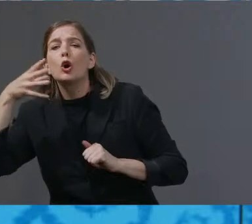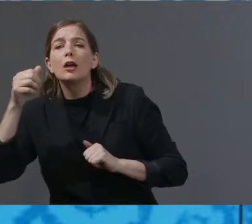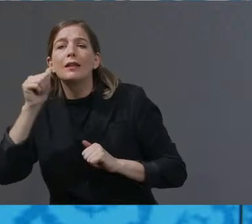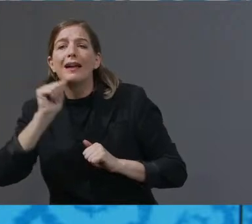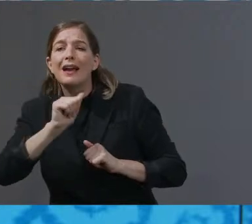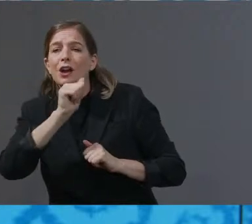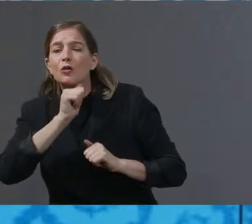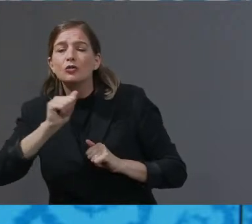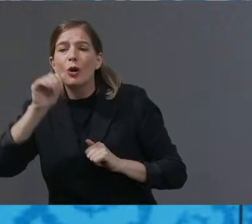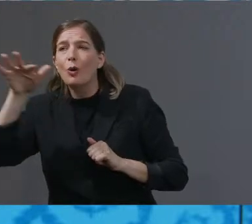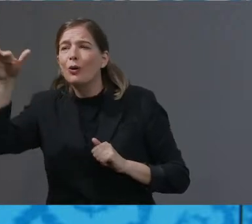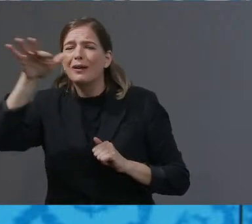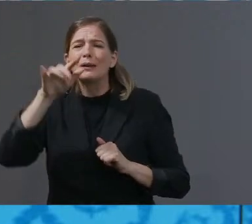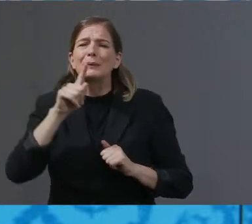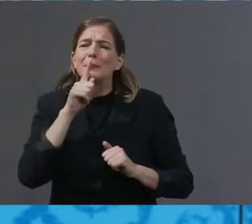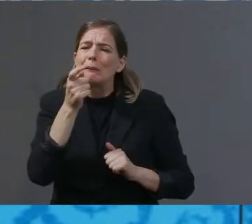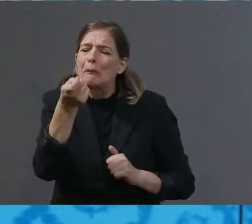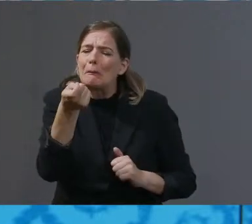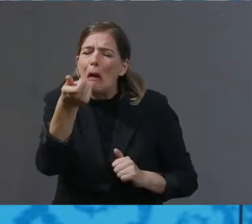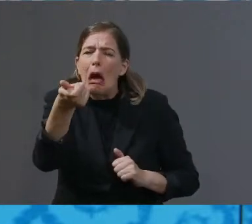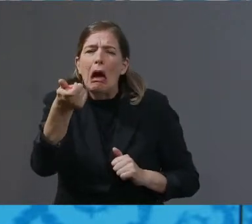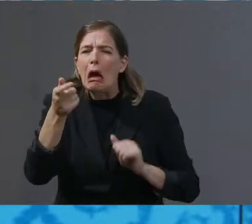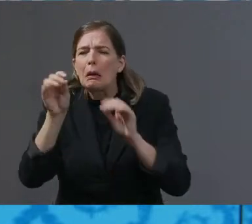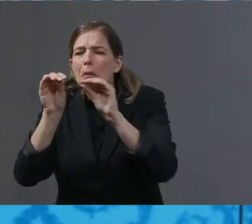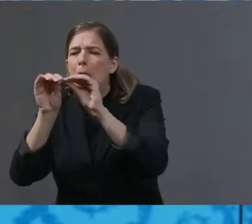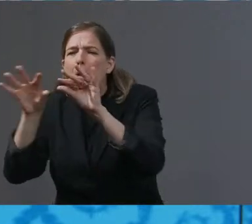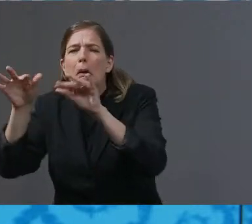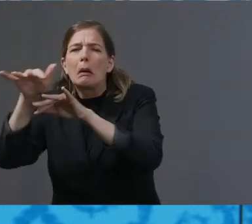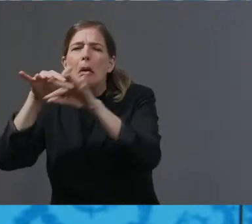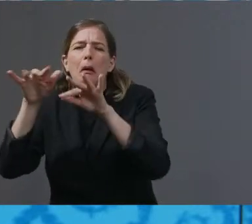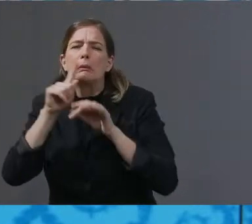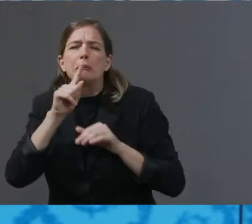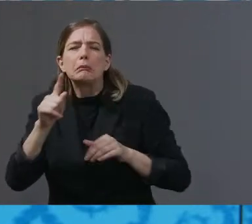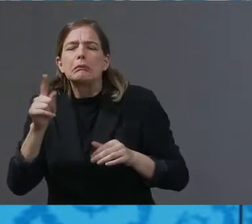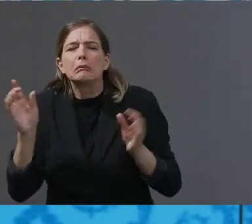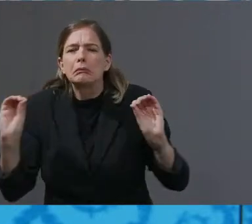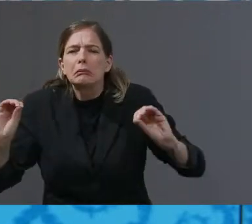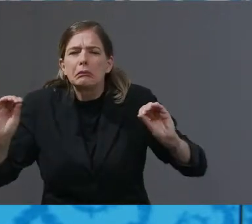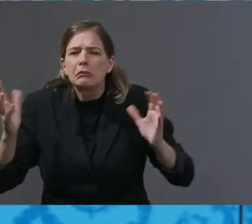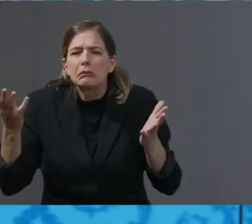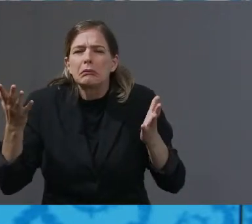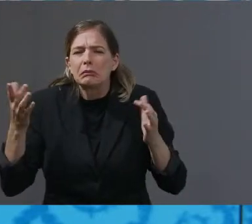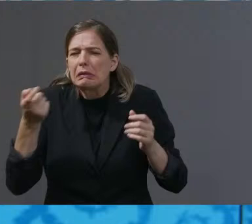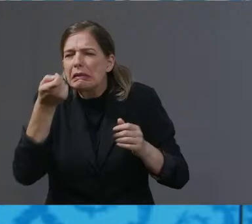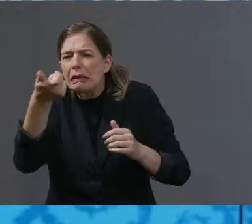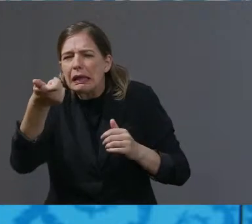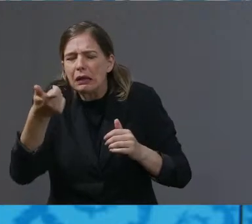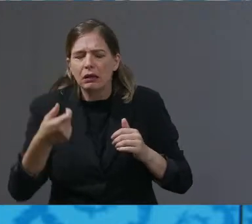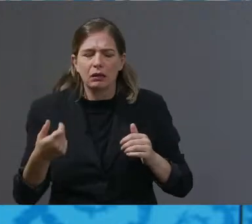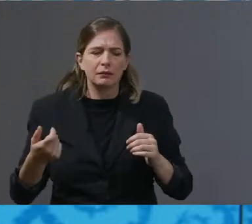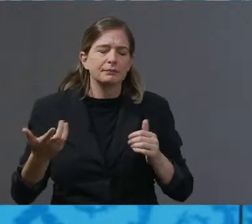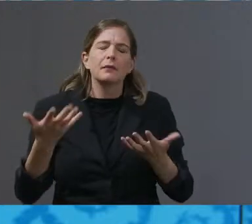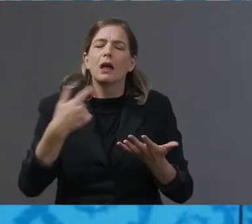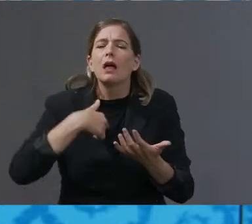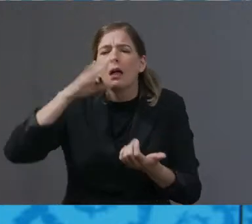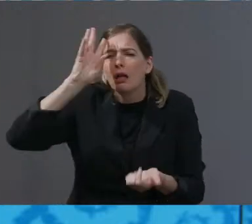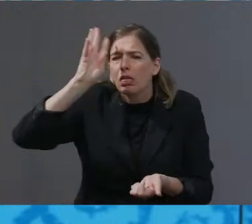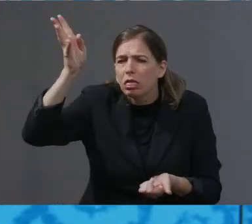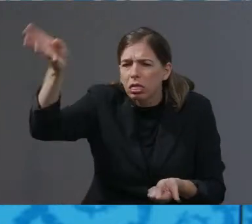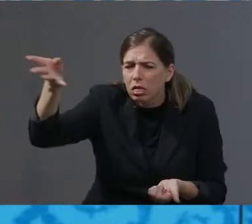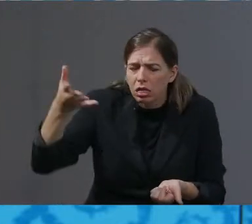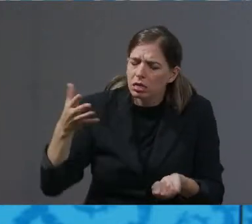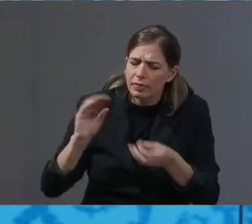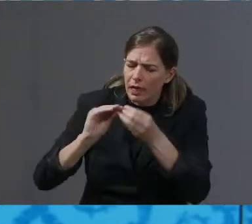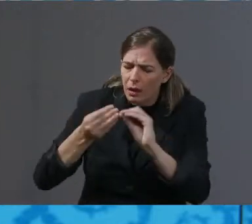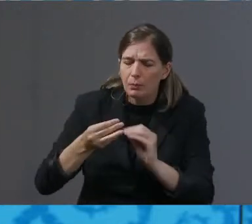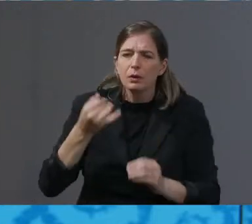little transmission. So if you do something like this and you have, I'm making up numbers here, but if you have 12 or